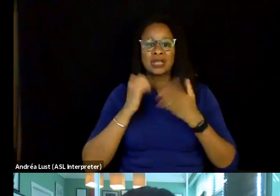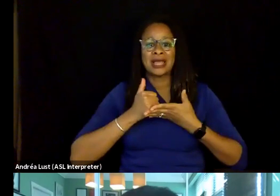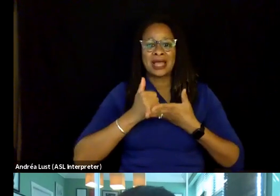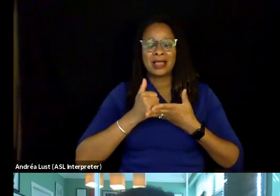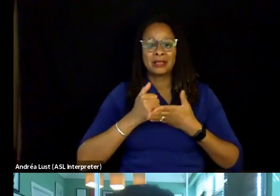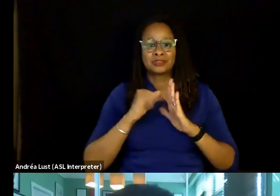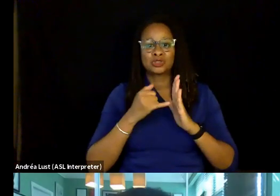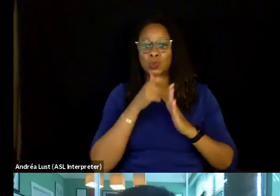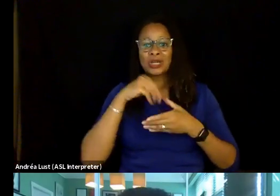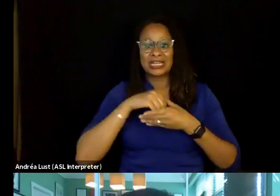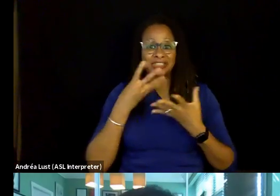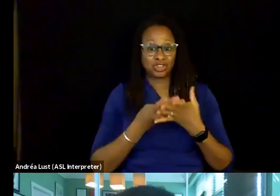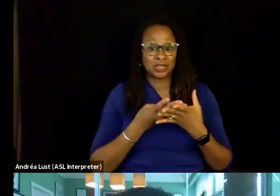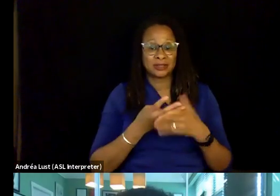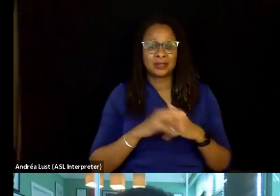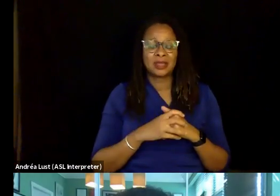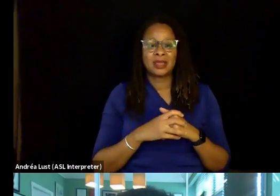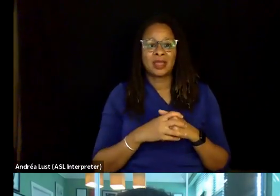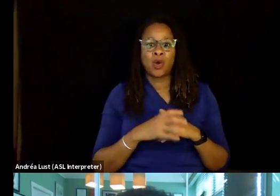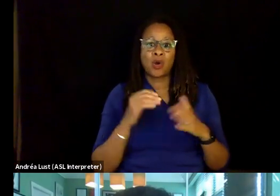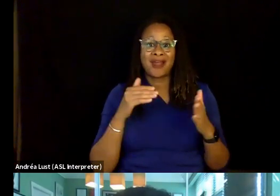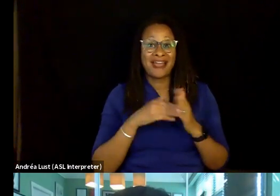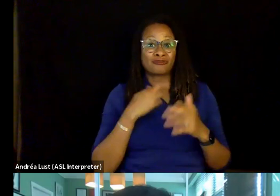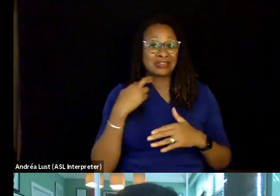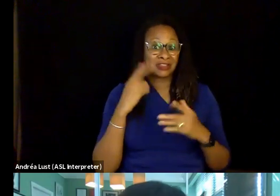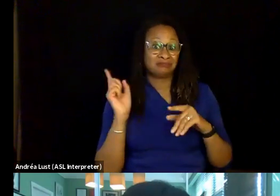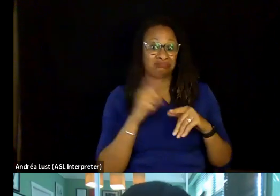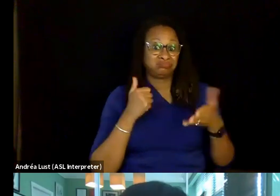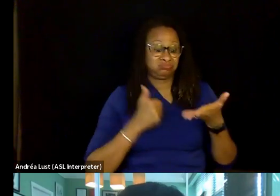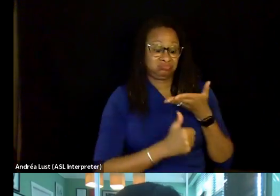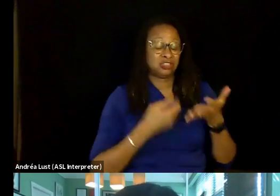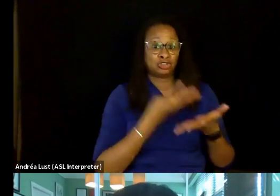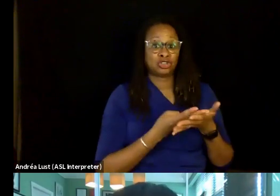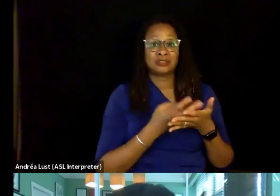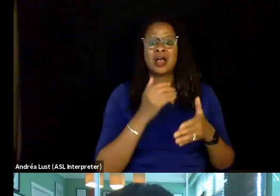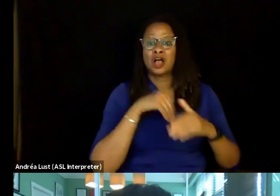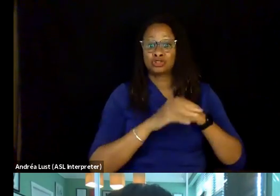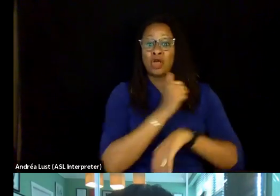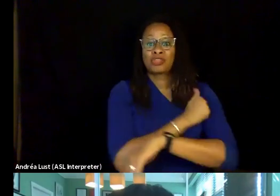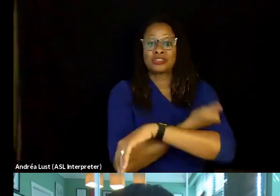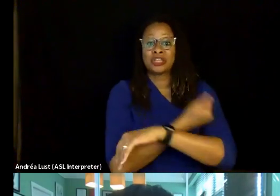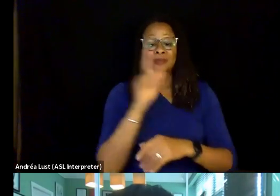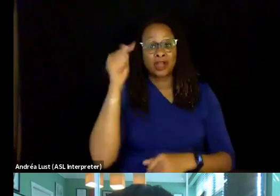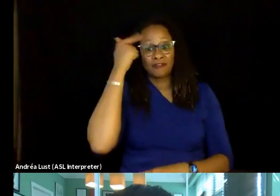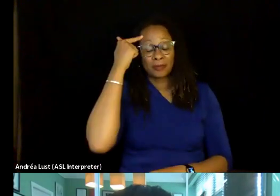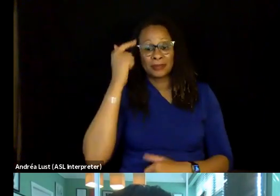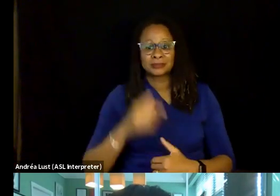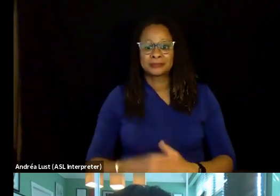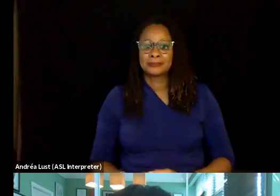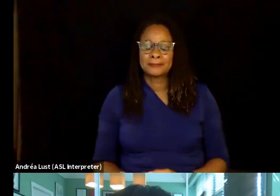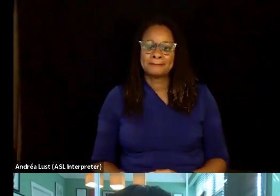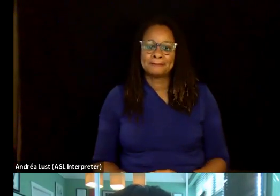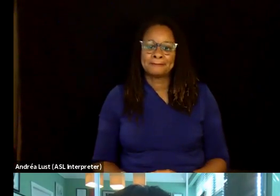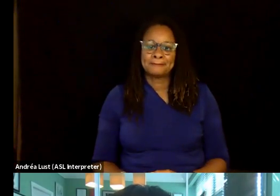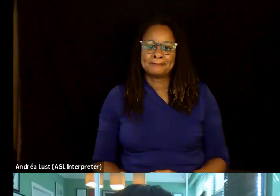in jail or at risk of getting jailed under authoritarian governments? Well, how much, you